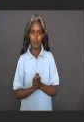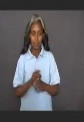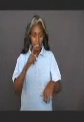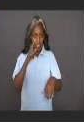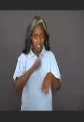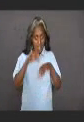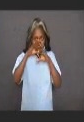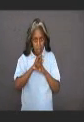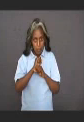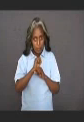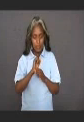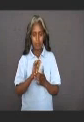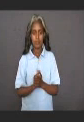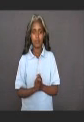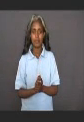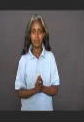Time's up.